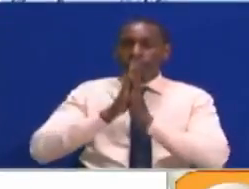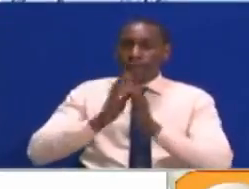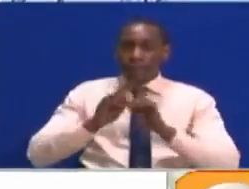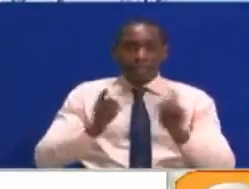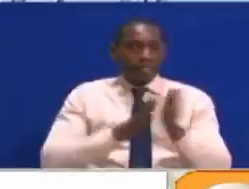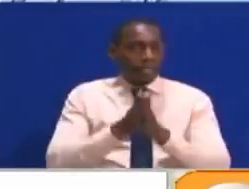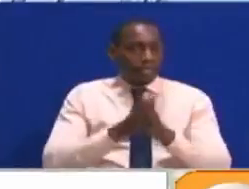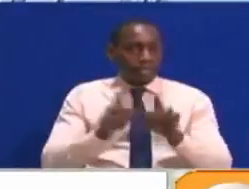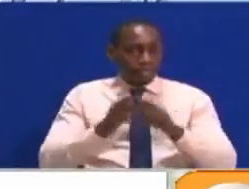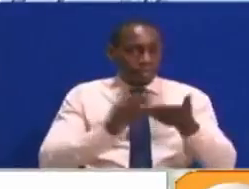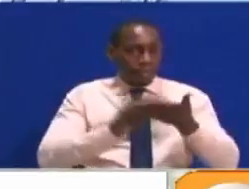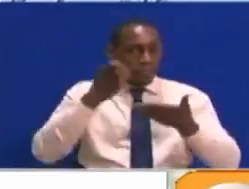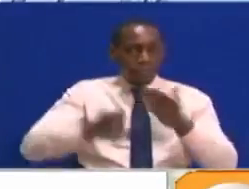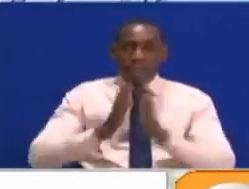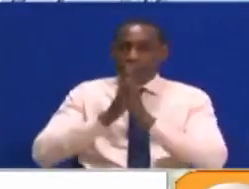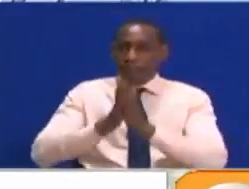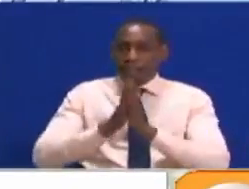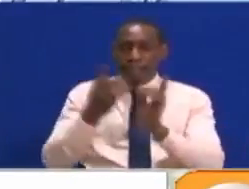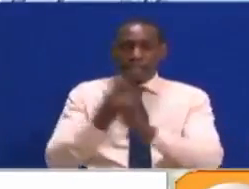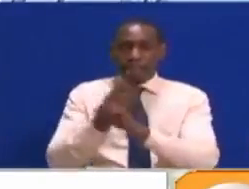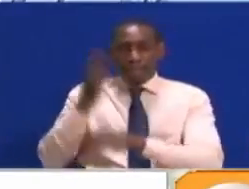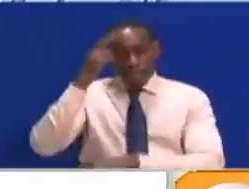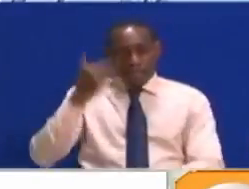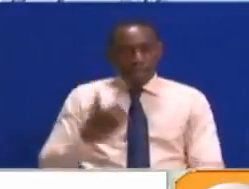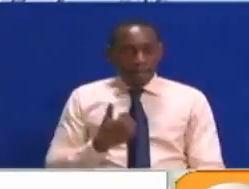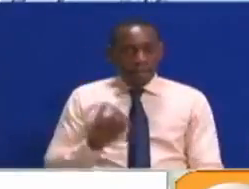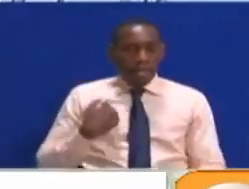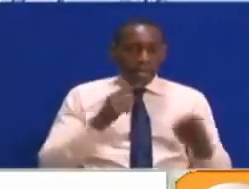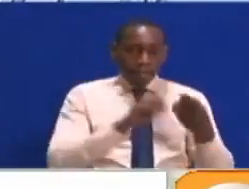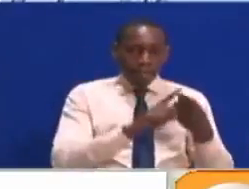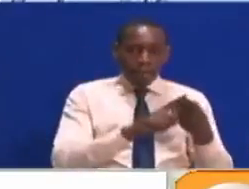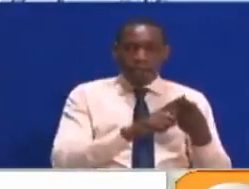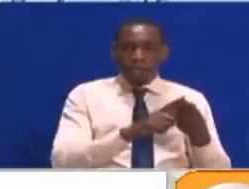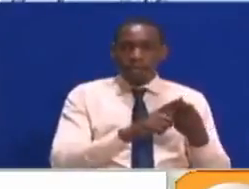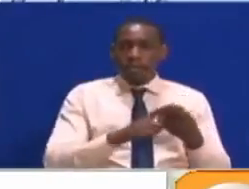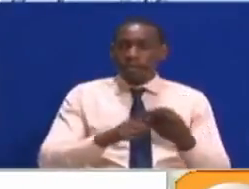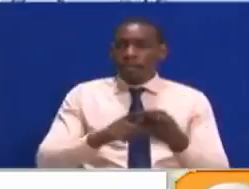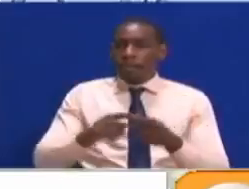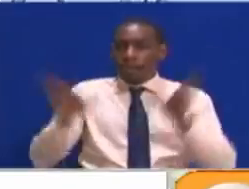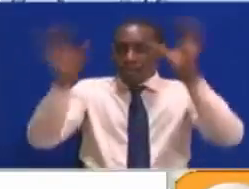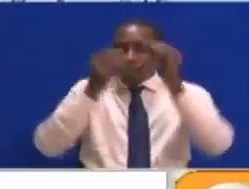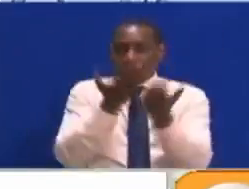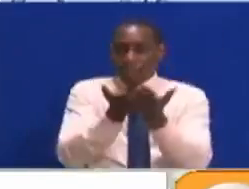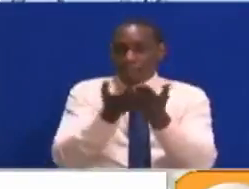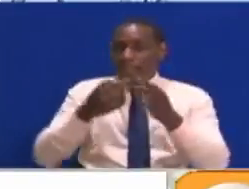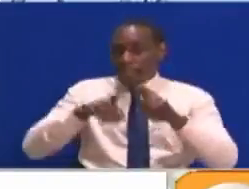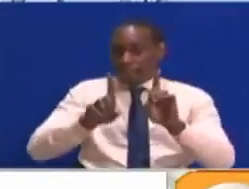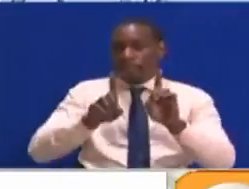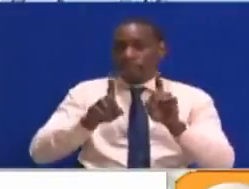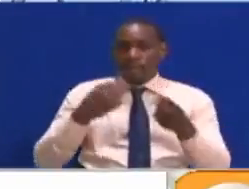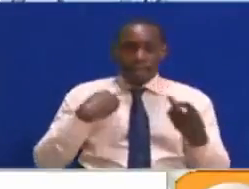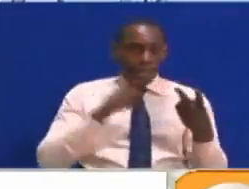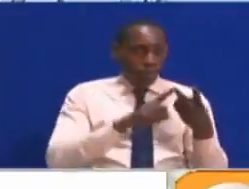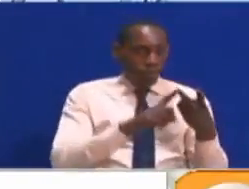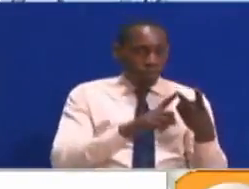I'm interested in this weekend of prayer for several reasons. One, the call has been made by the president himself.